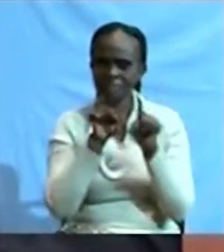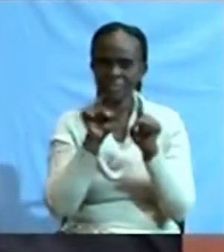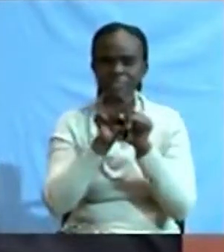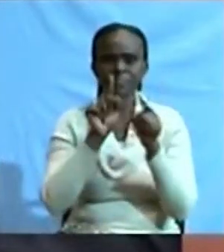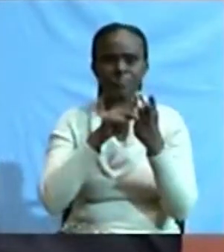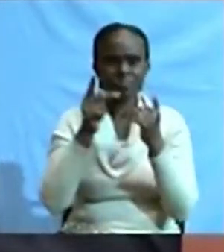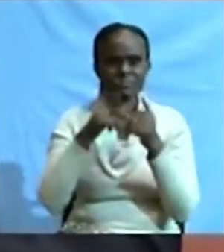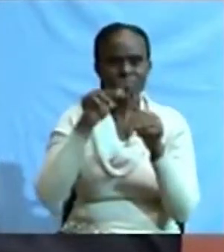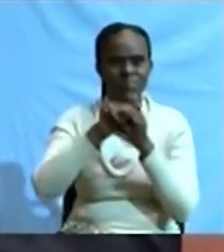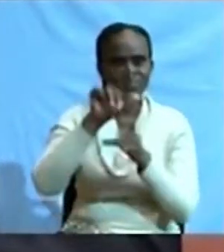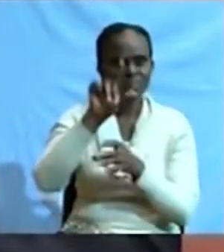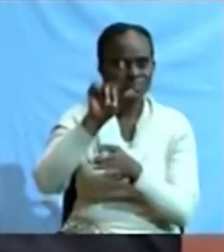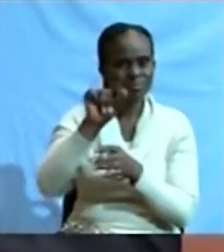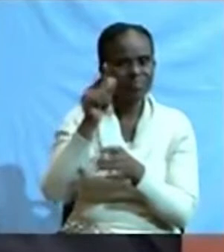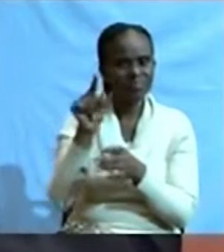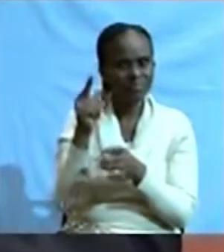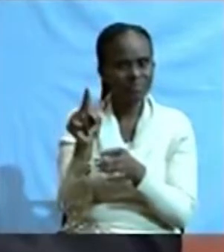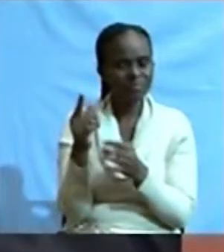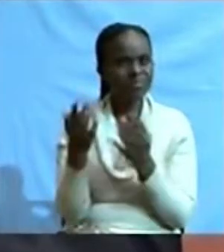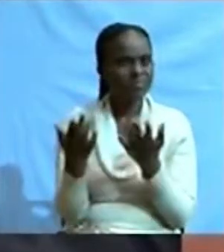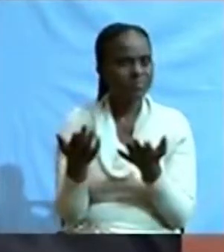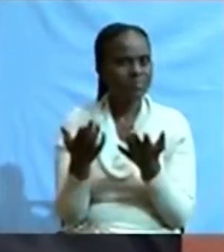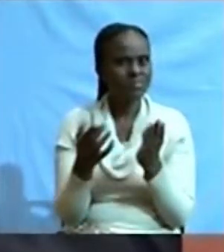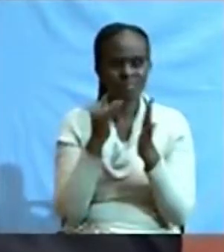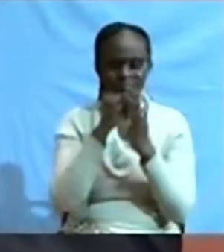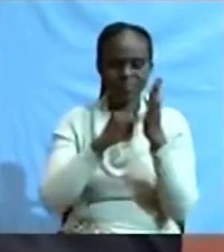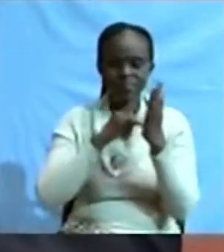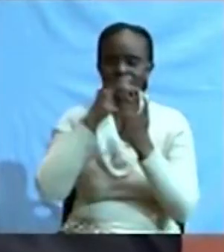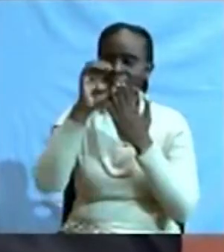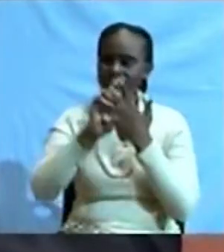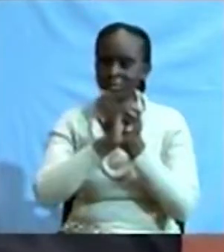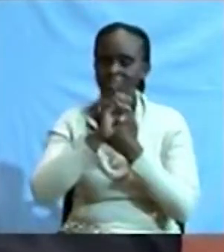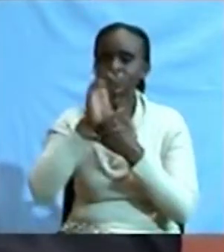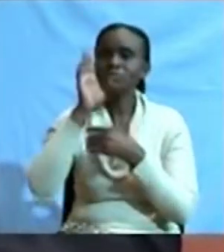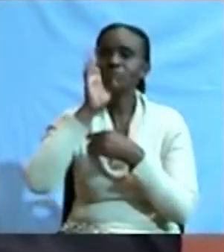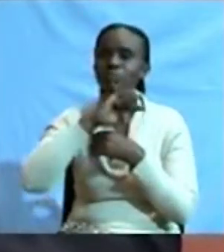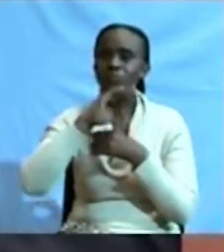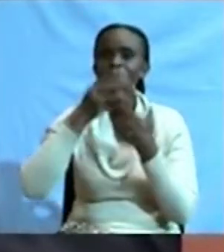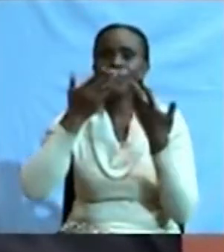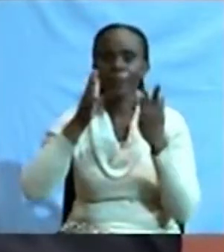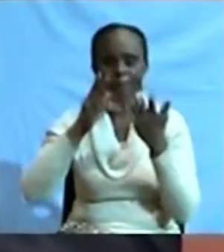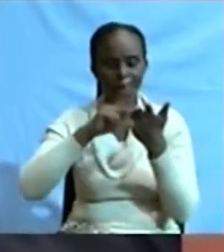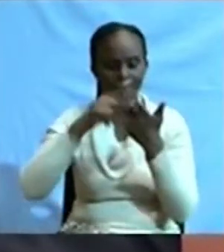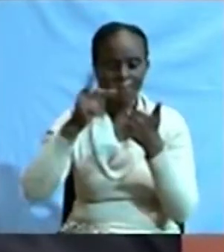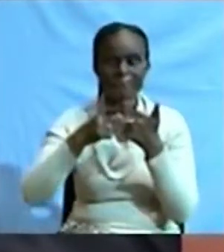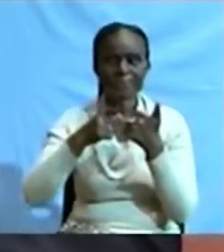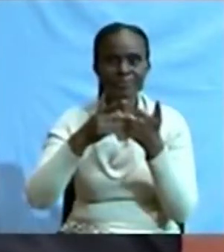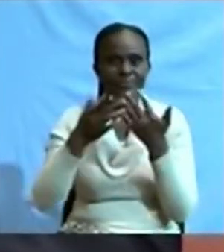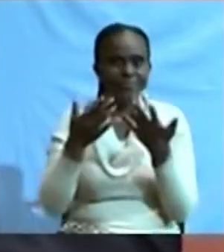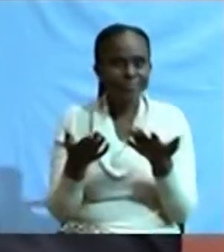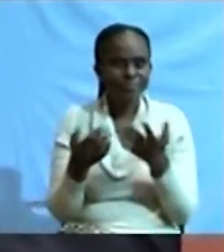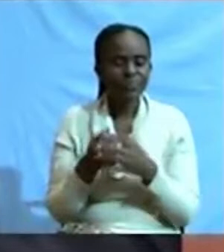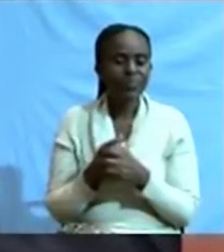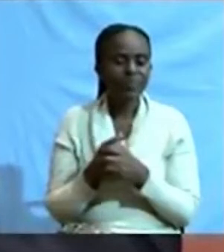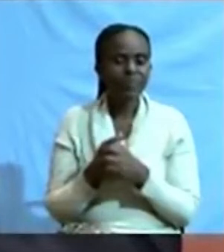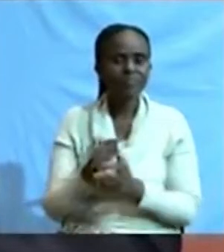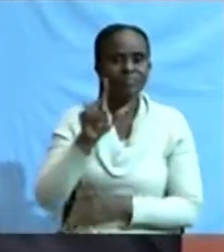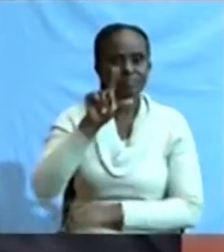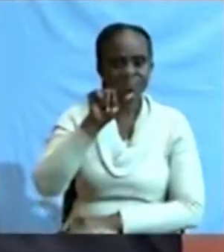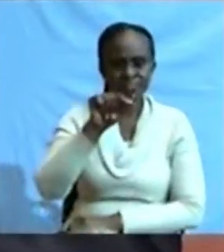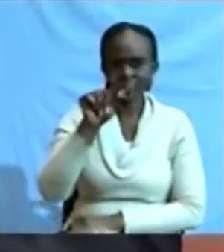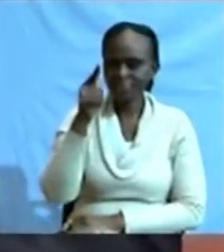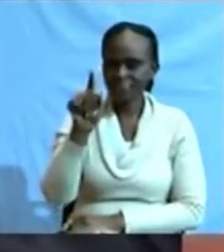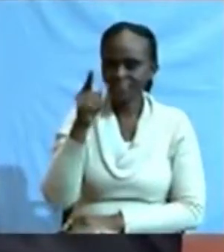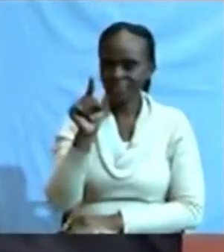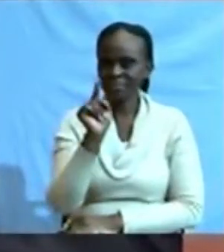program 2021. June, you did some programs